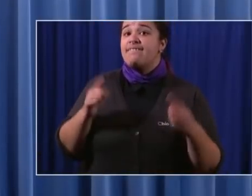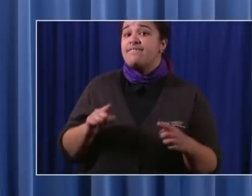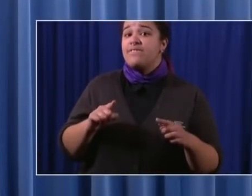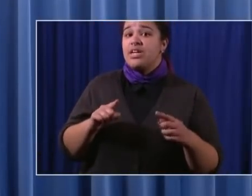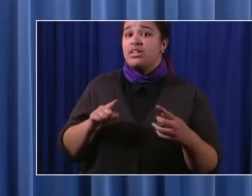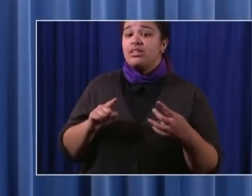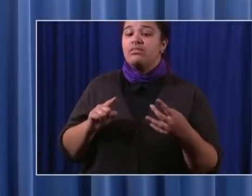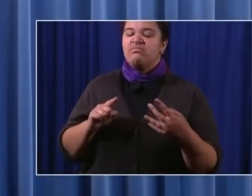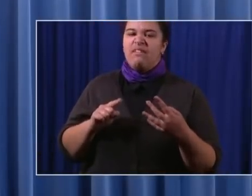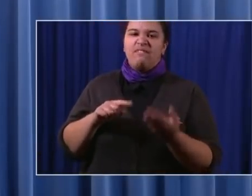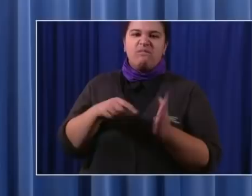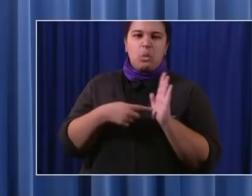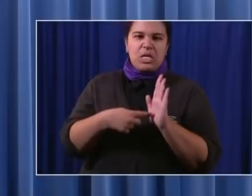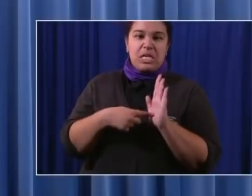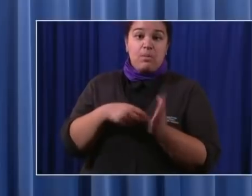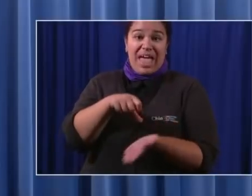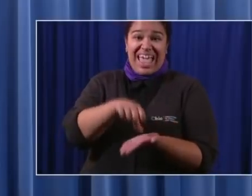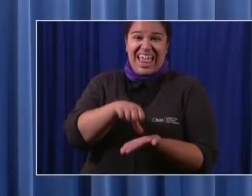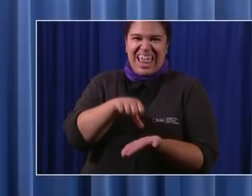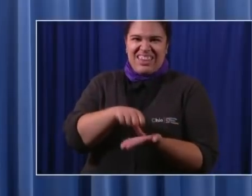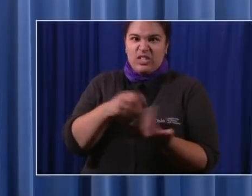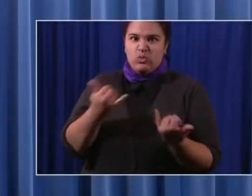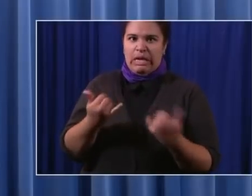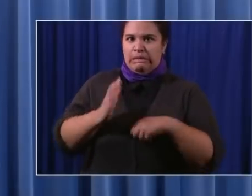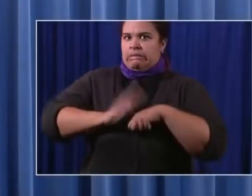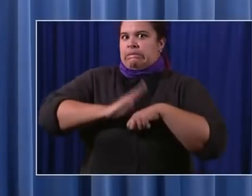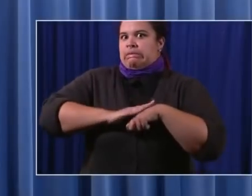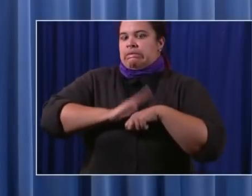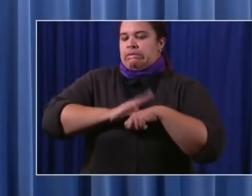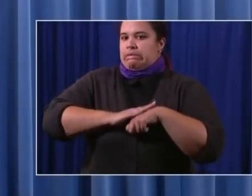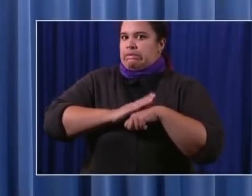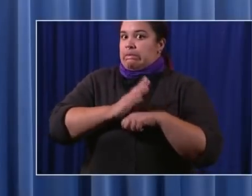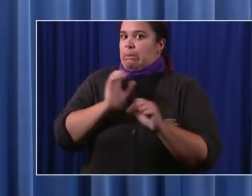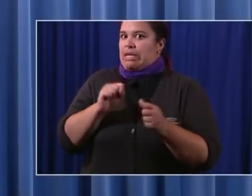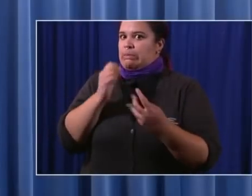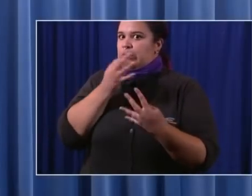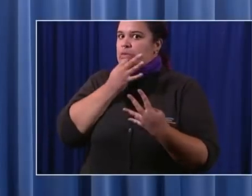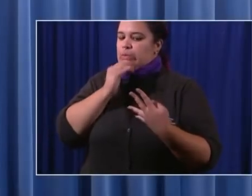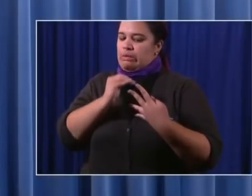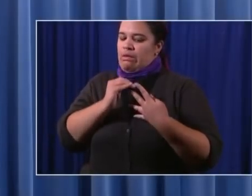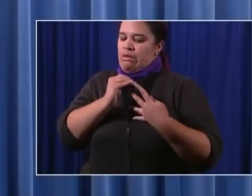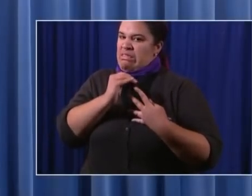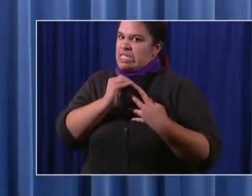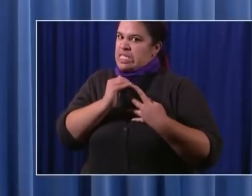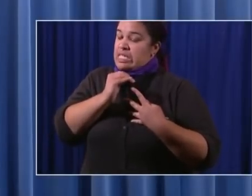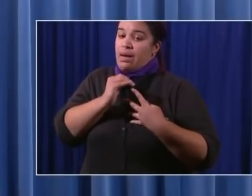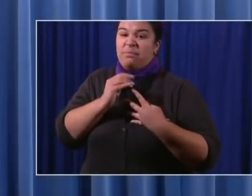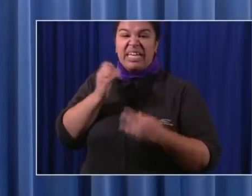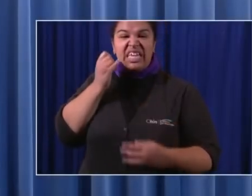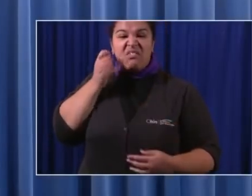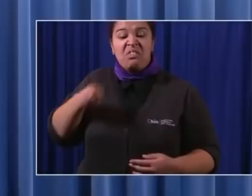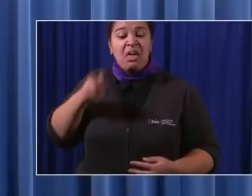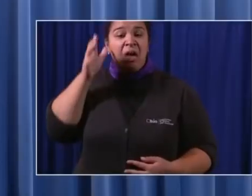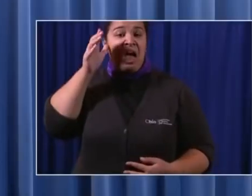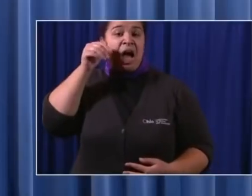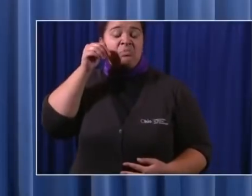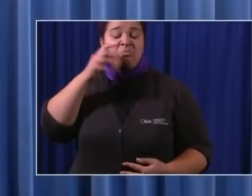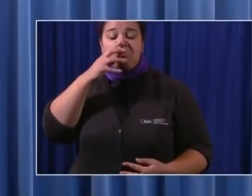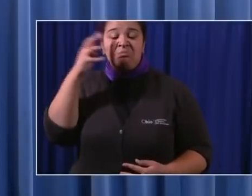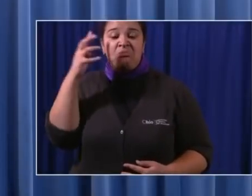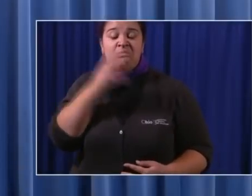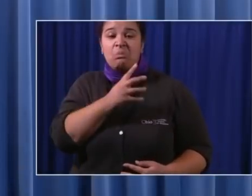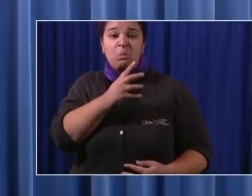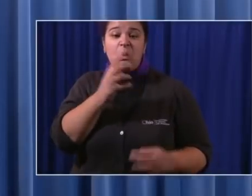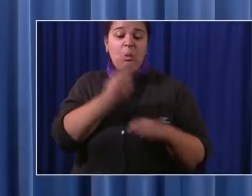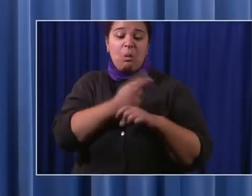like Athens, for example, with a whole lot of community spread, simply don't listen, don't wear masks, and